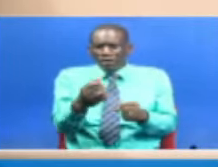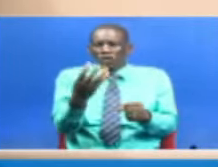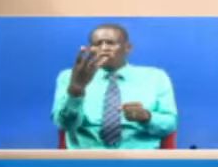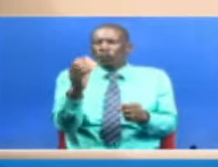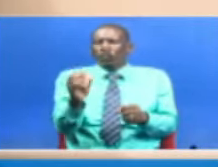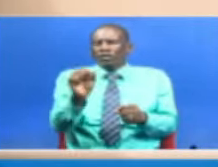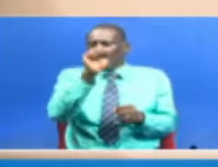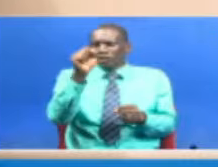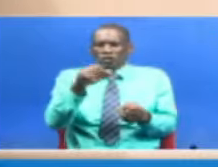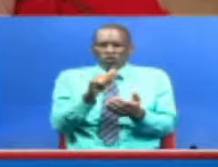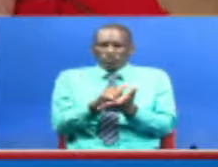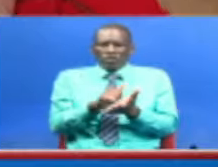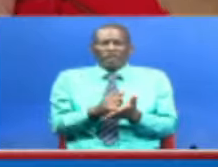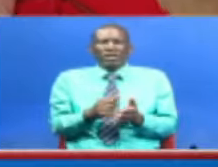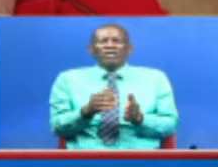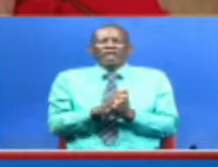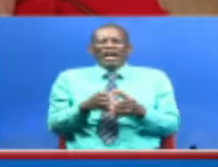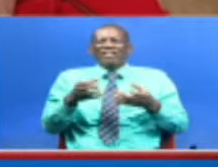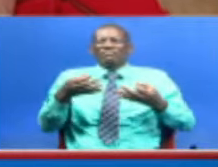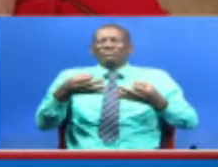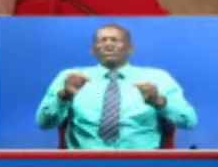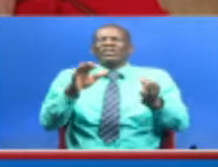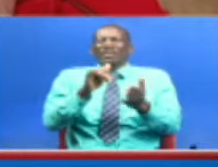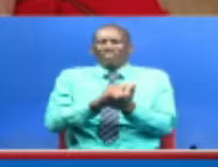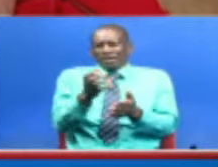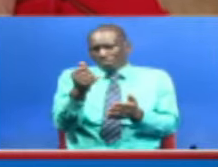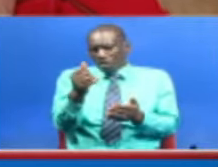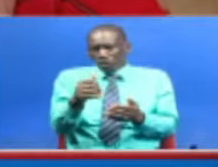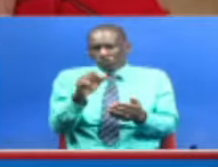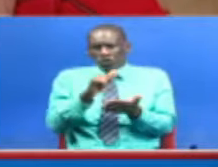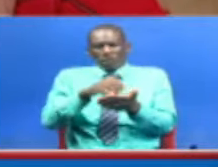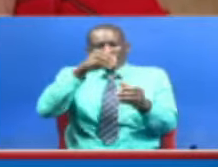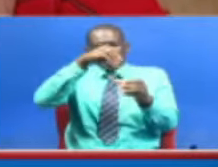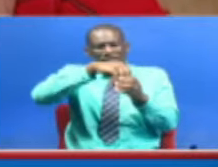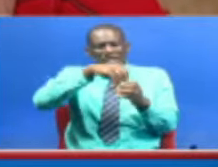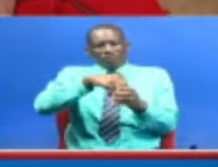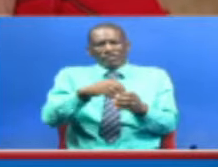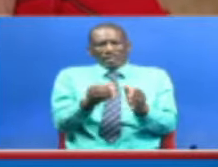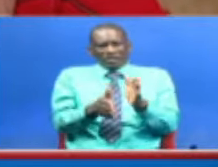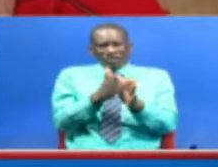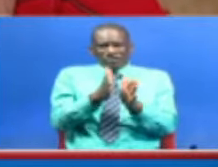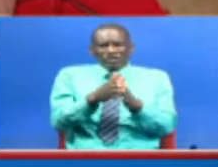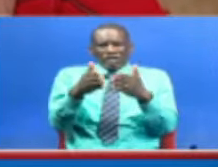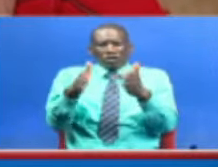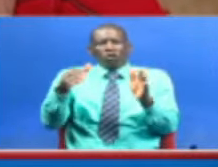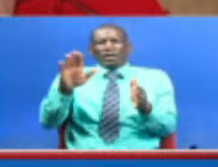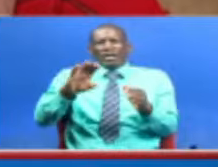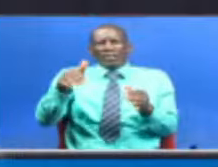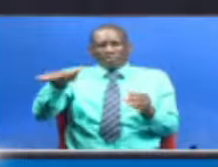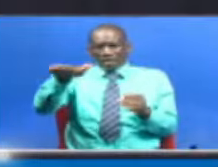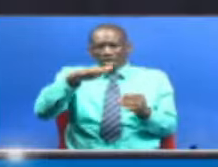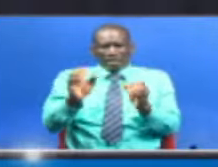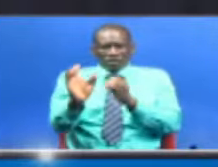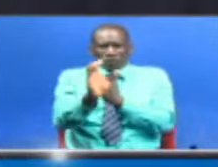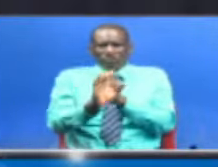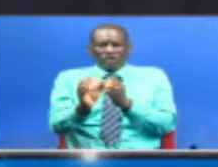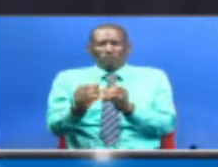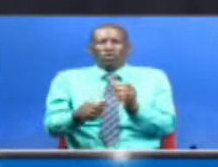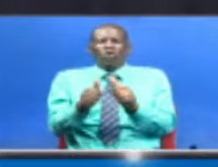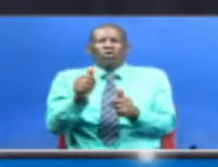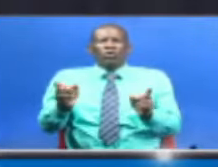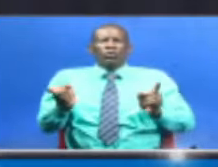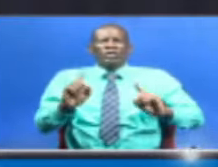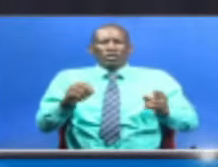of that and release that revenue to be able to invest and quickly open up other areas of the country which are not on the